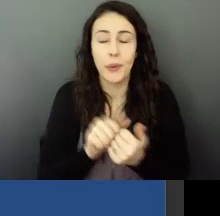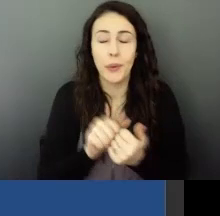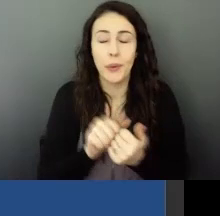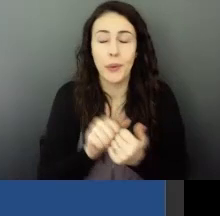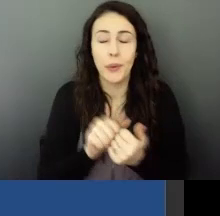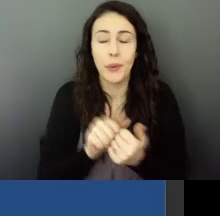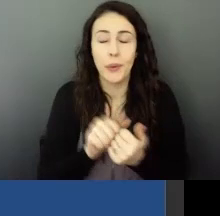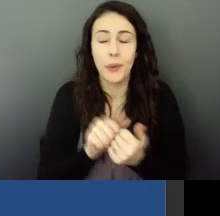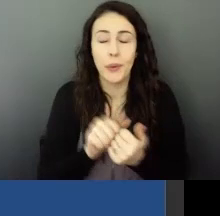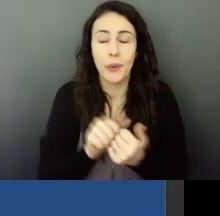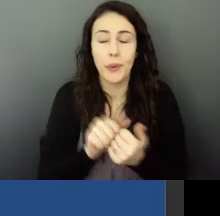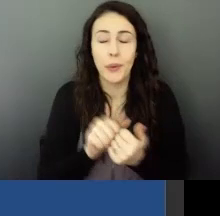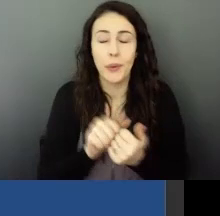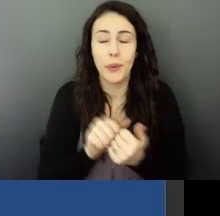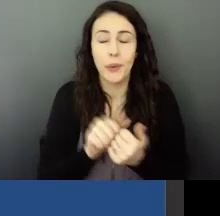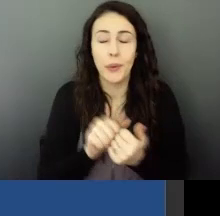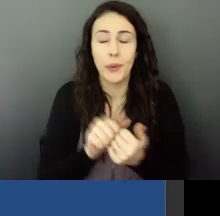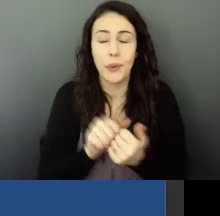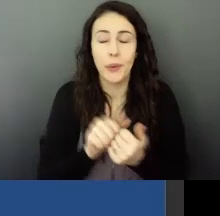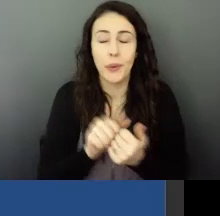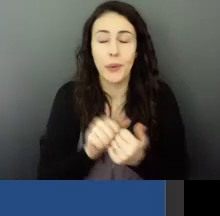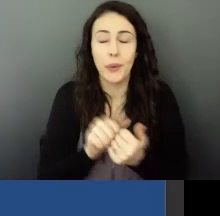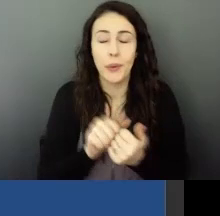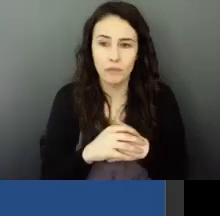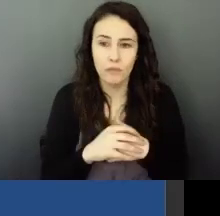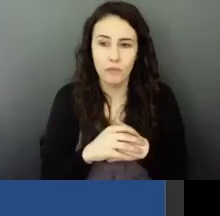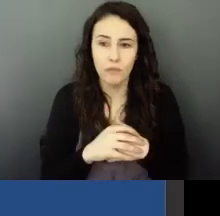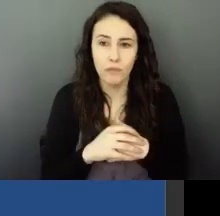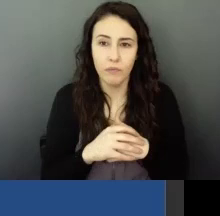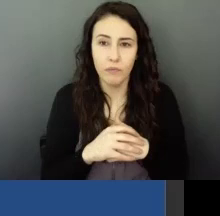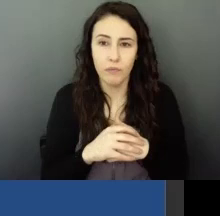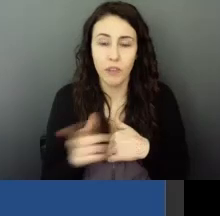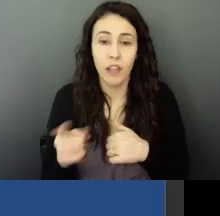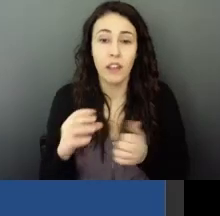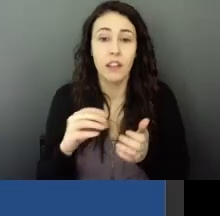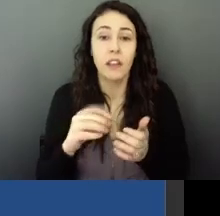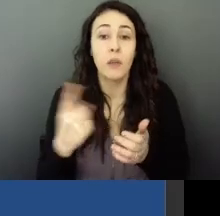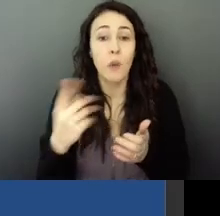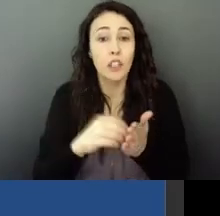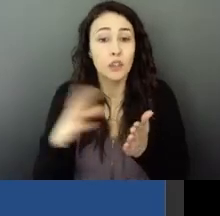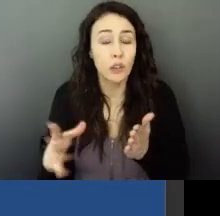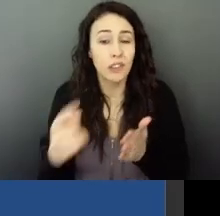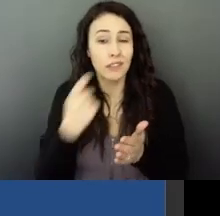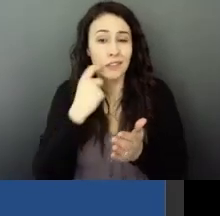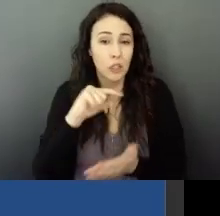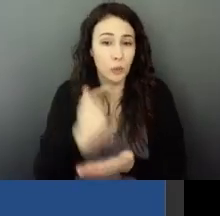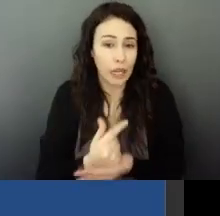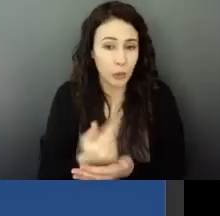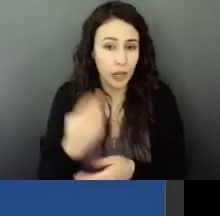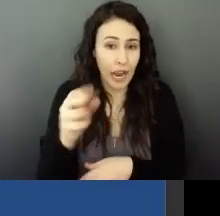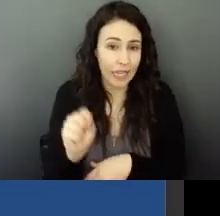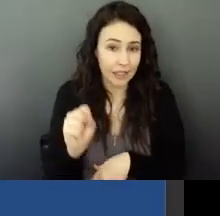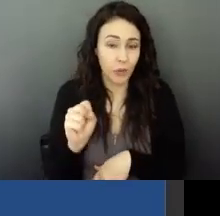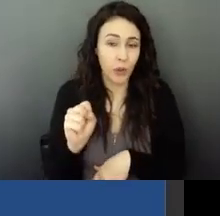milestone posts. So I had a student who had just graduated from high school. We have students that